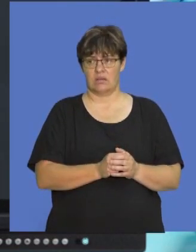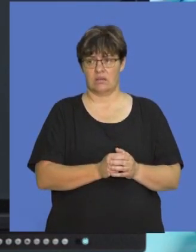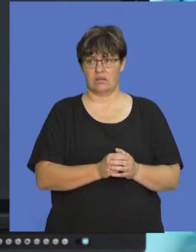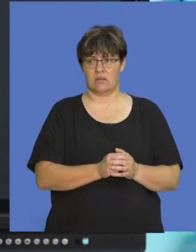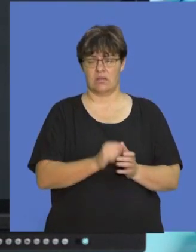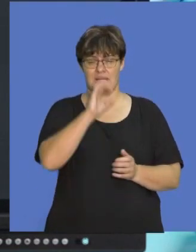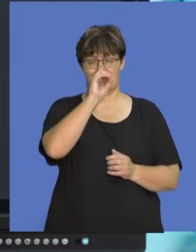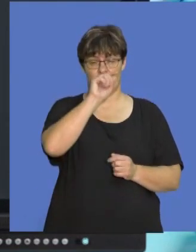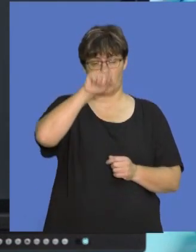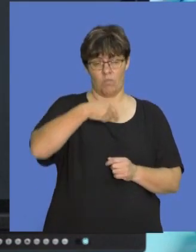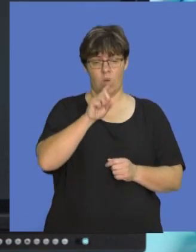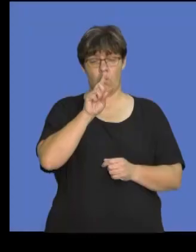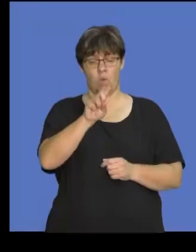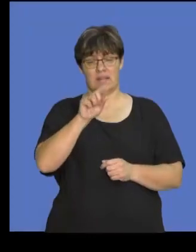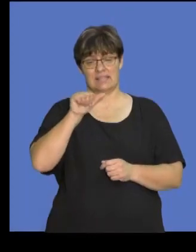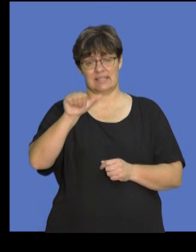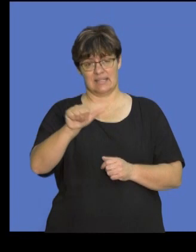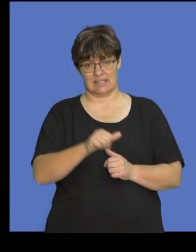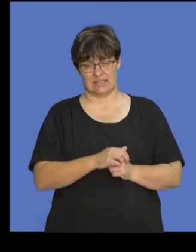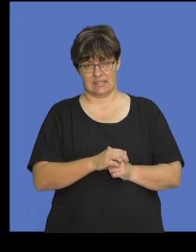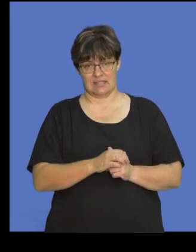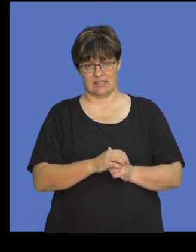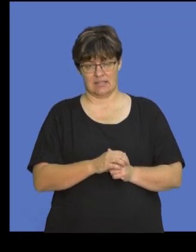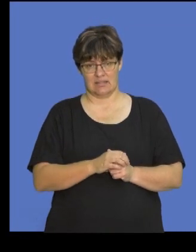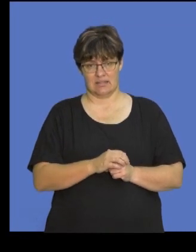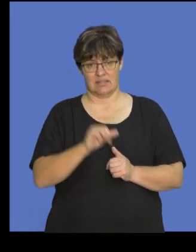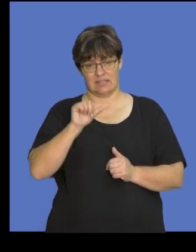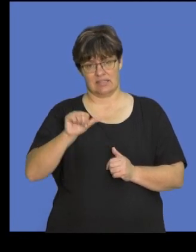1/6. We put it into a decimal,